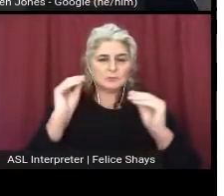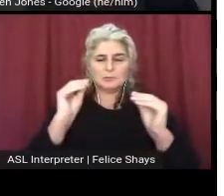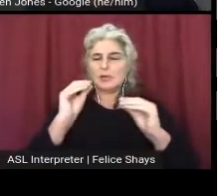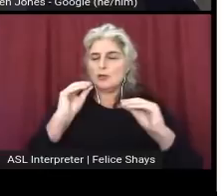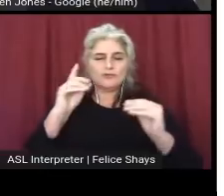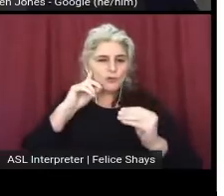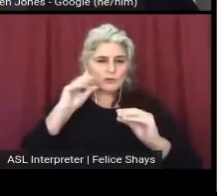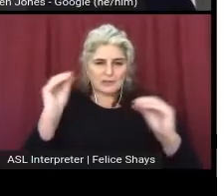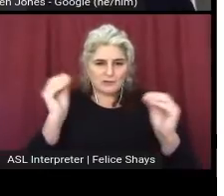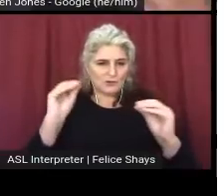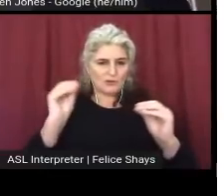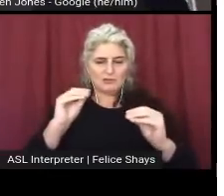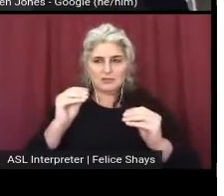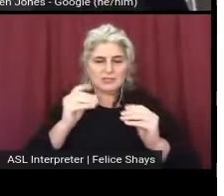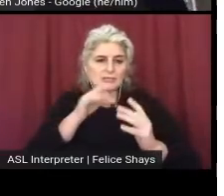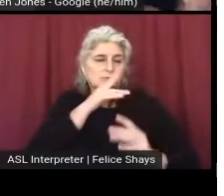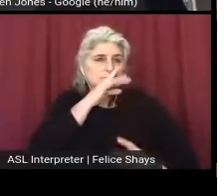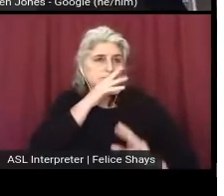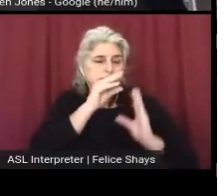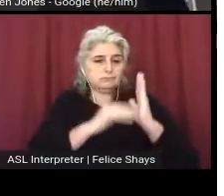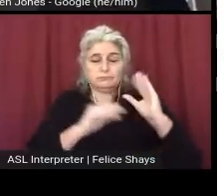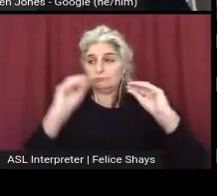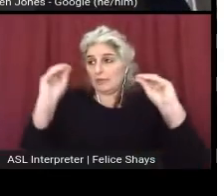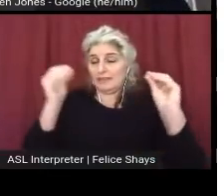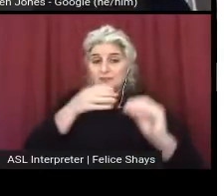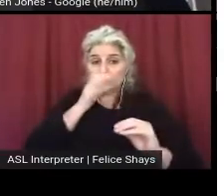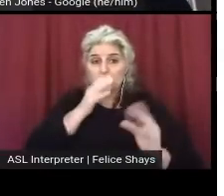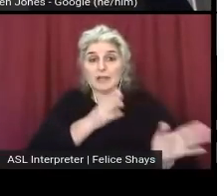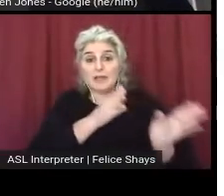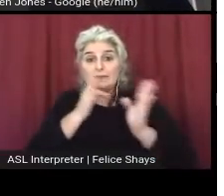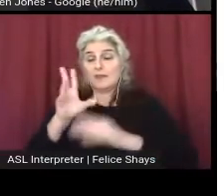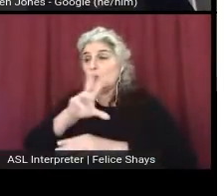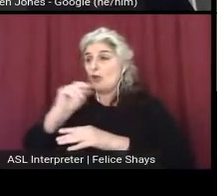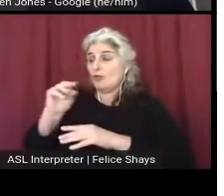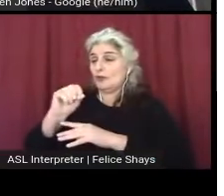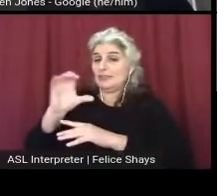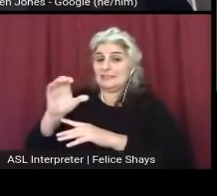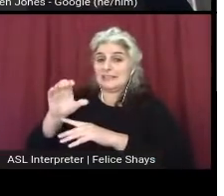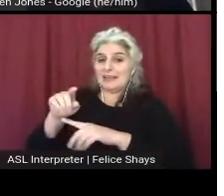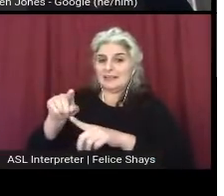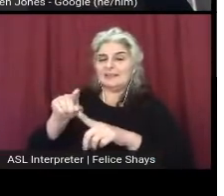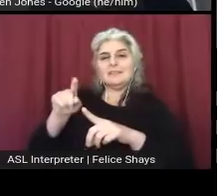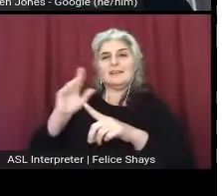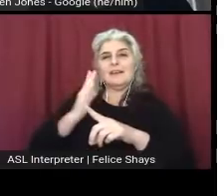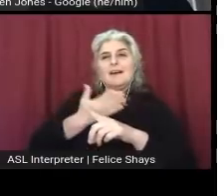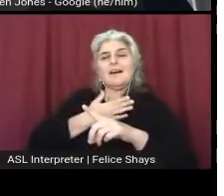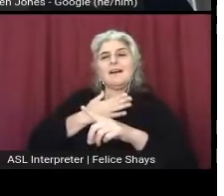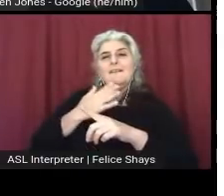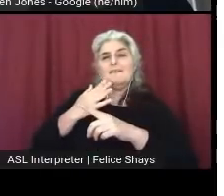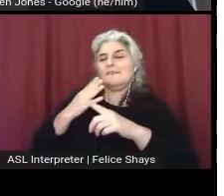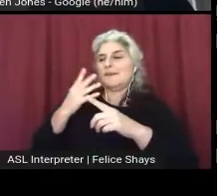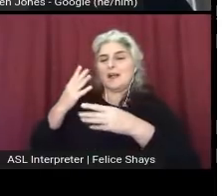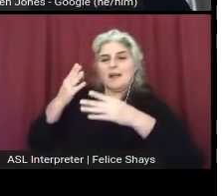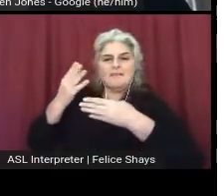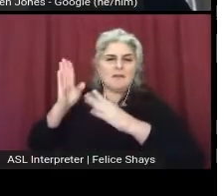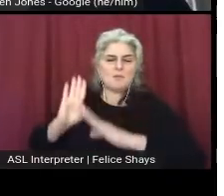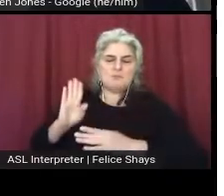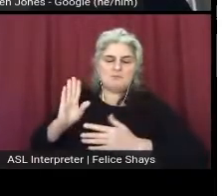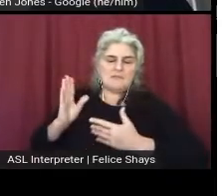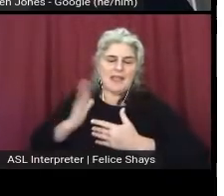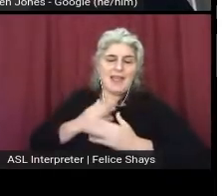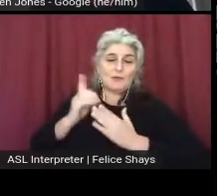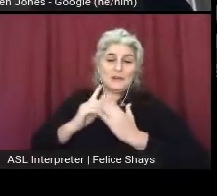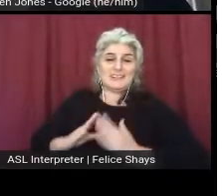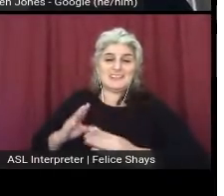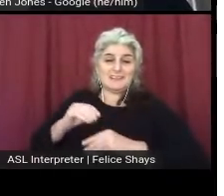sound, no script, no nothing, just him, 30 seconds. And then on the right, 30 seconds out of our designer's window in Brooklyn. And you can see it's